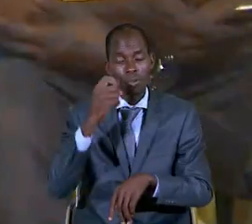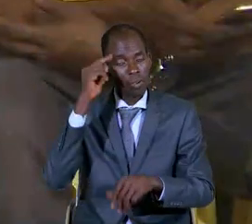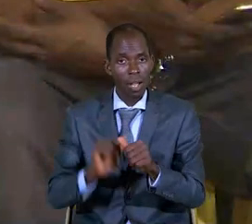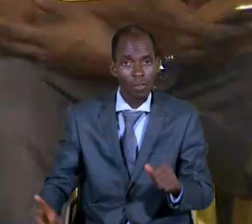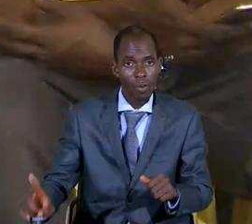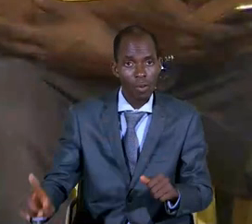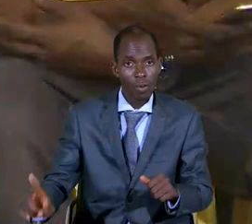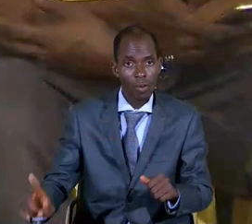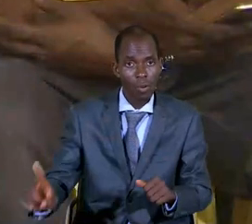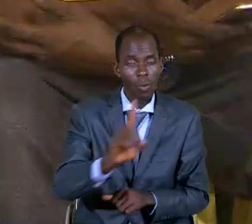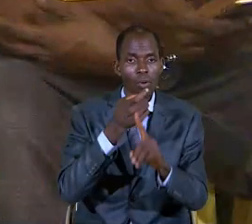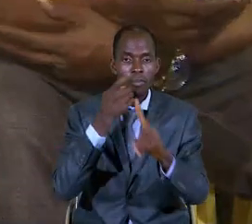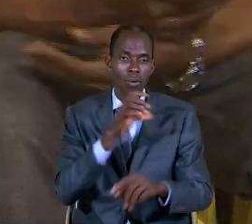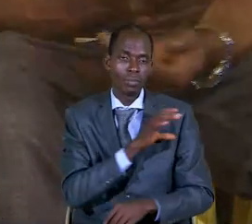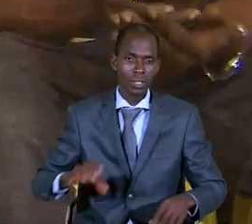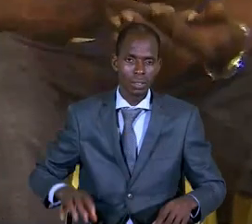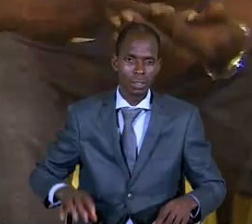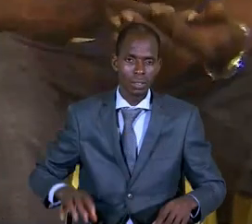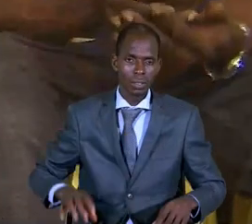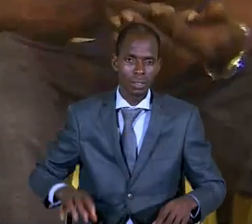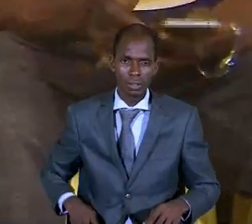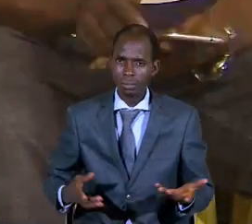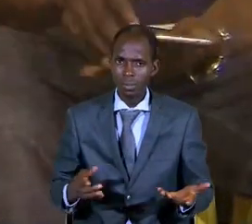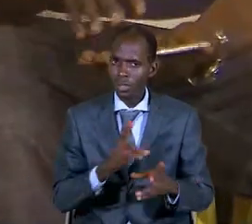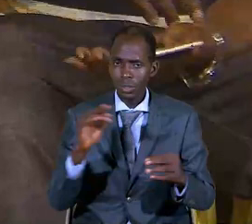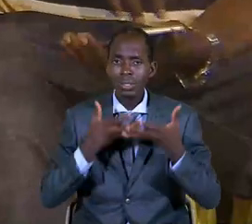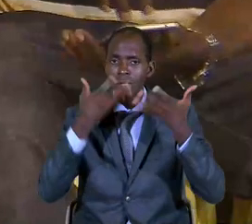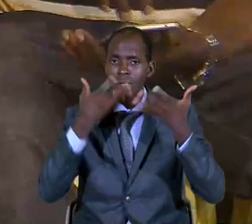from Christ. Are you hear an amen there?